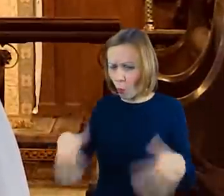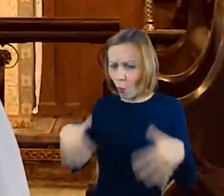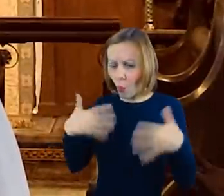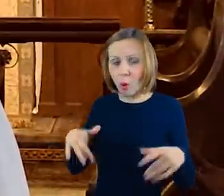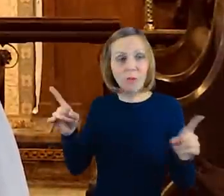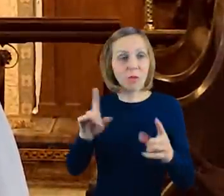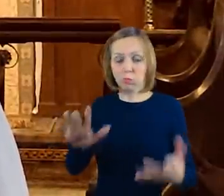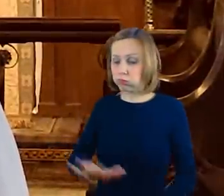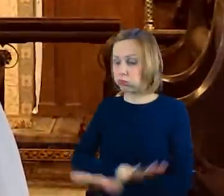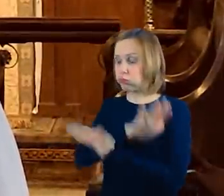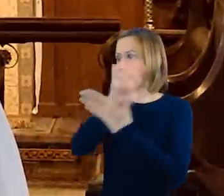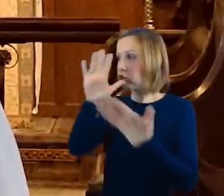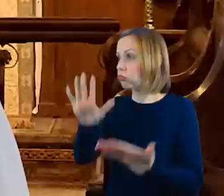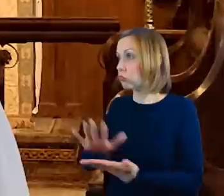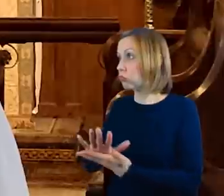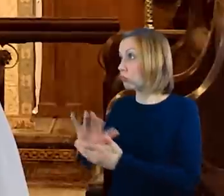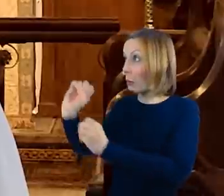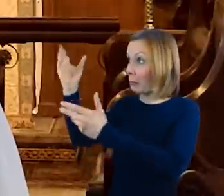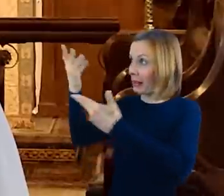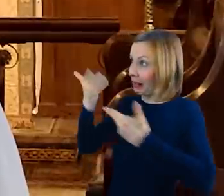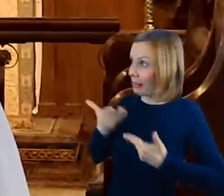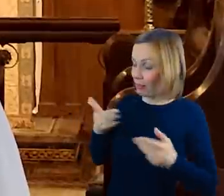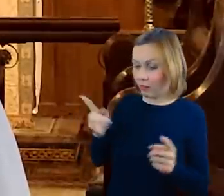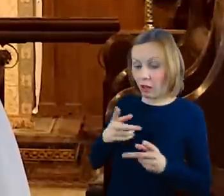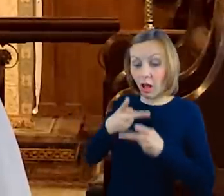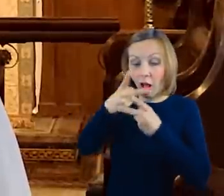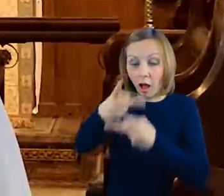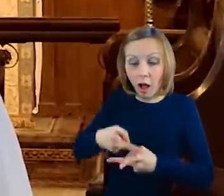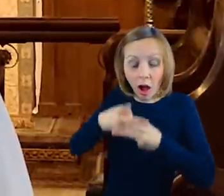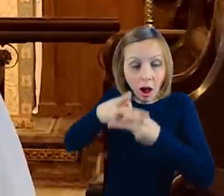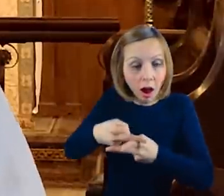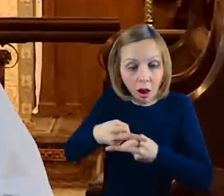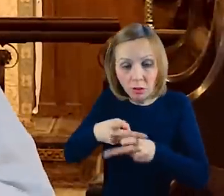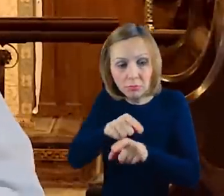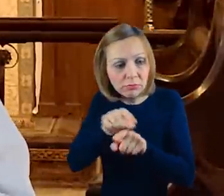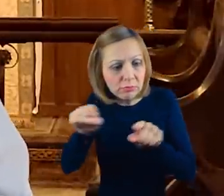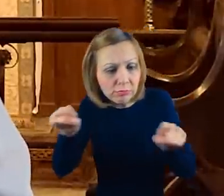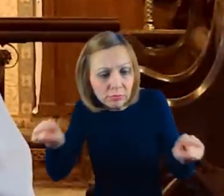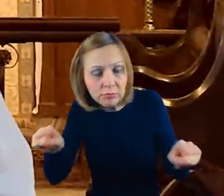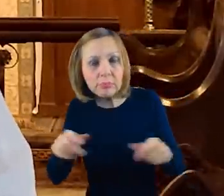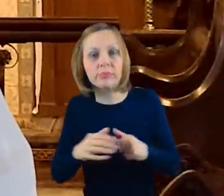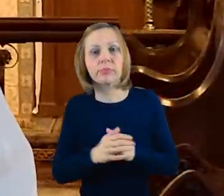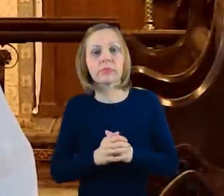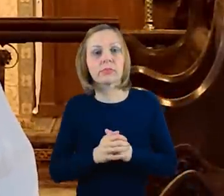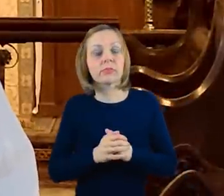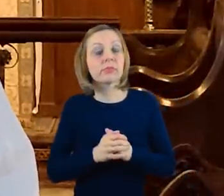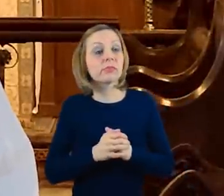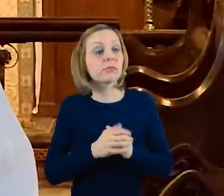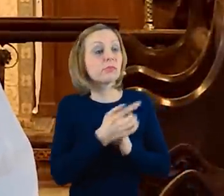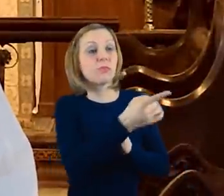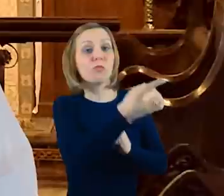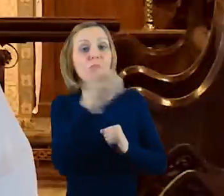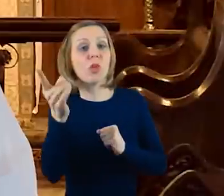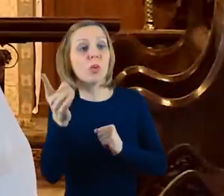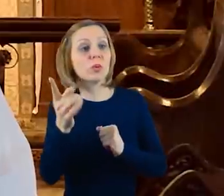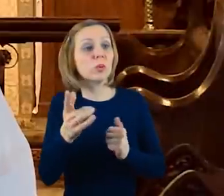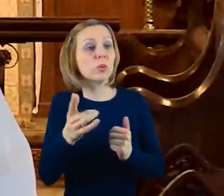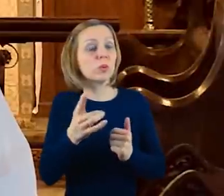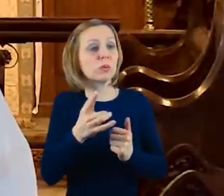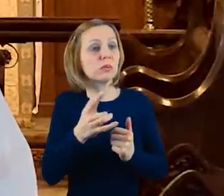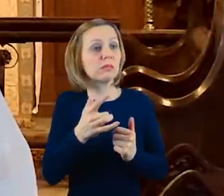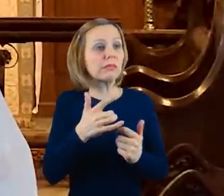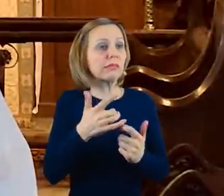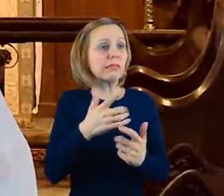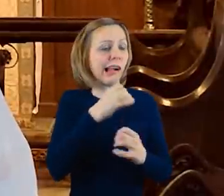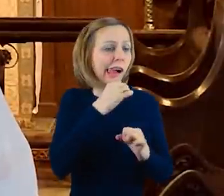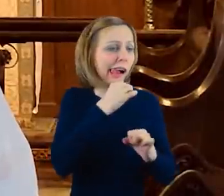our care and tenderness. For all those who live in captivity to debt, whose lives are cramped